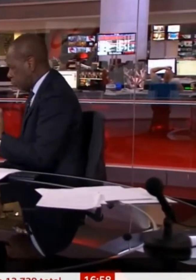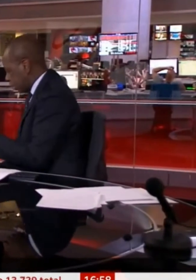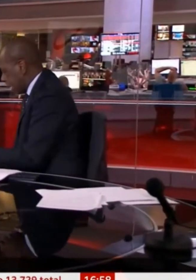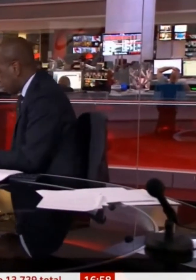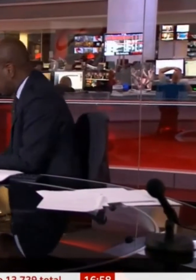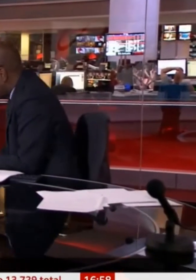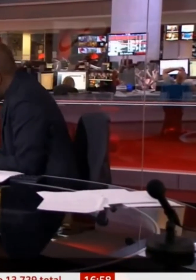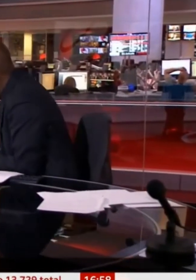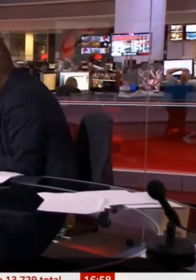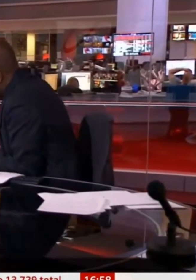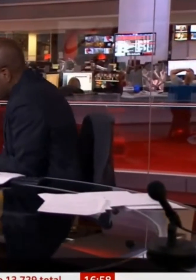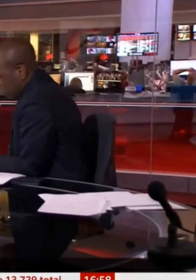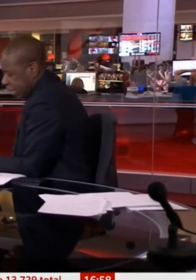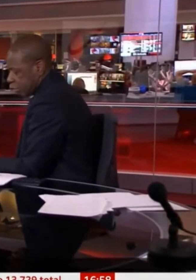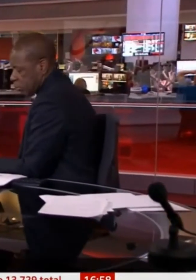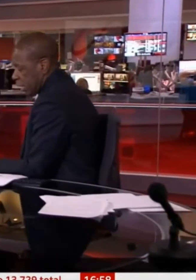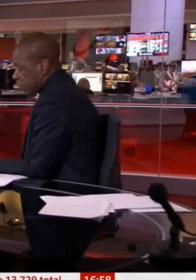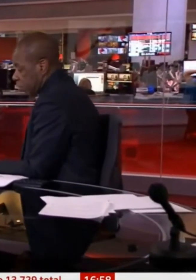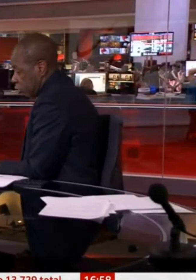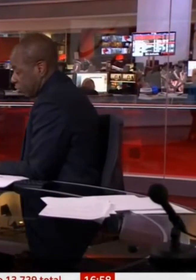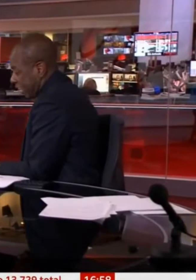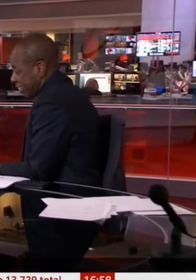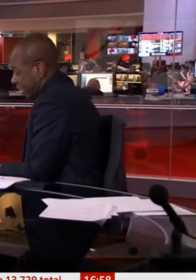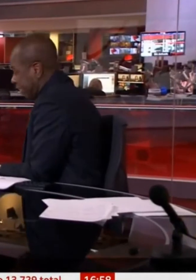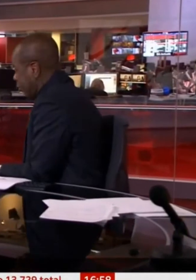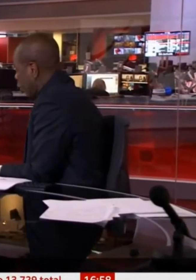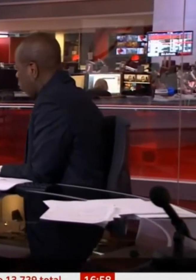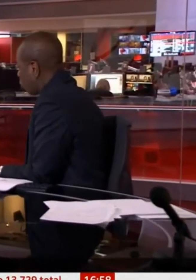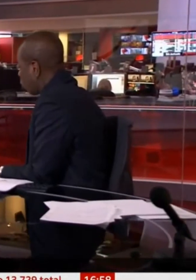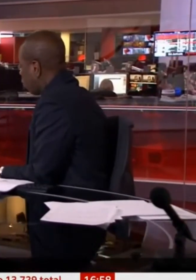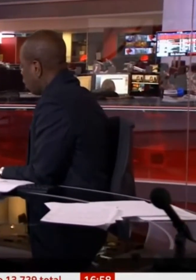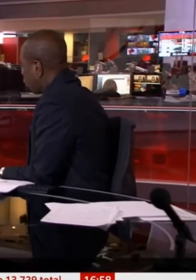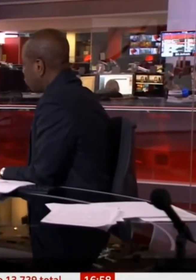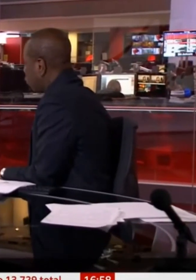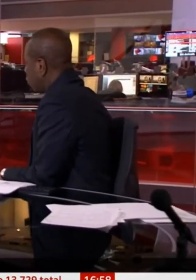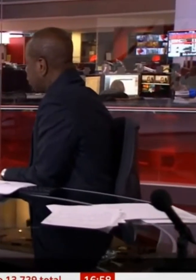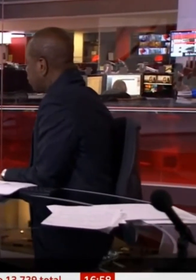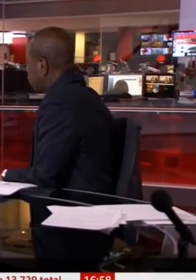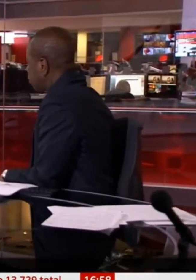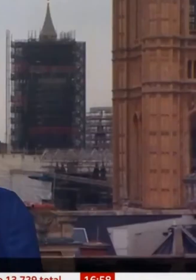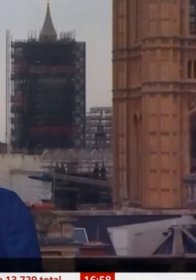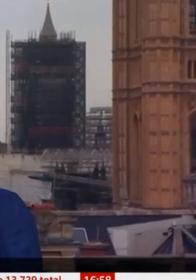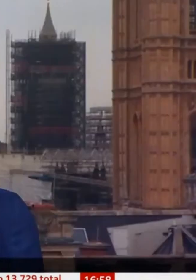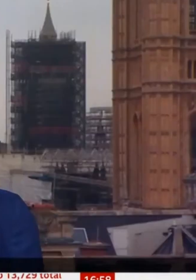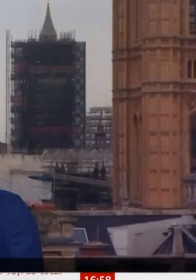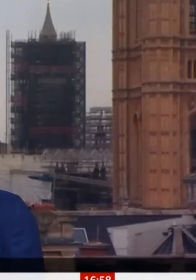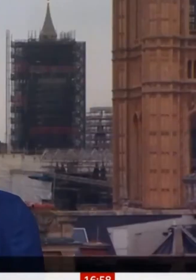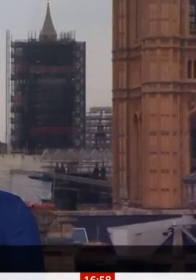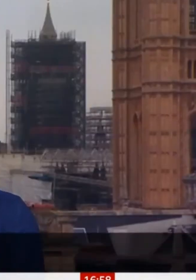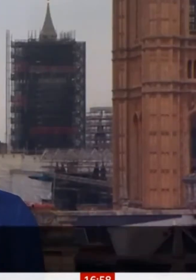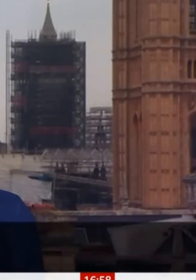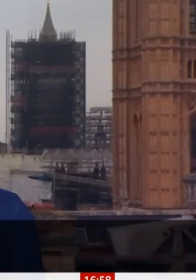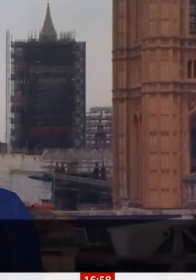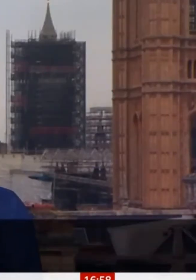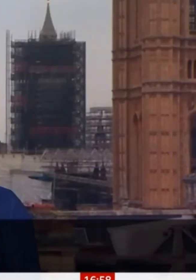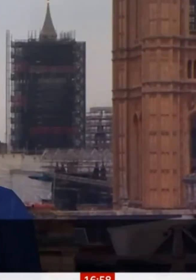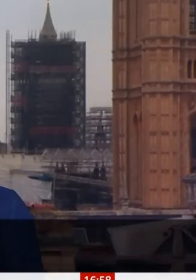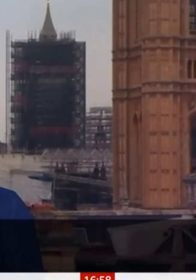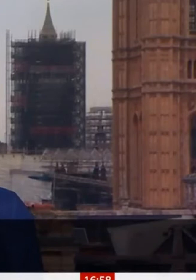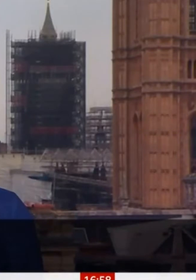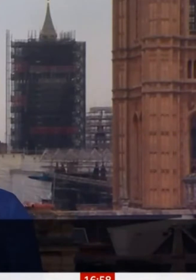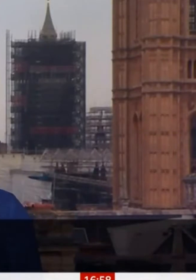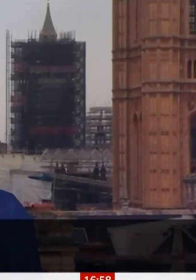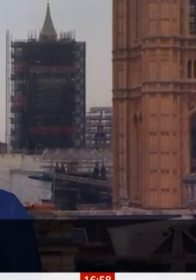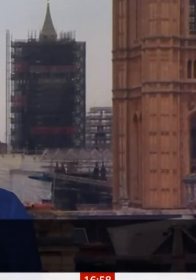for? Today is the day that we get some kind of decision, and it's likely to go on for another few weeks. Yeah, well, in law, it's every